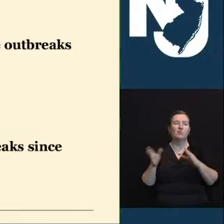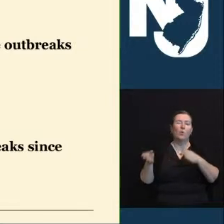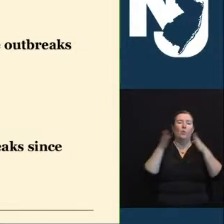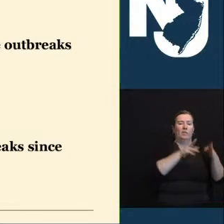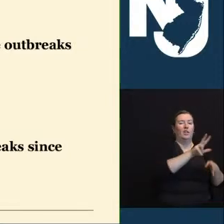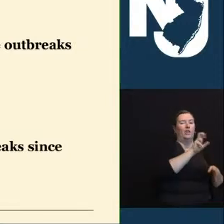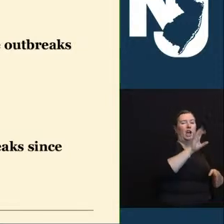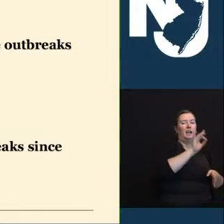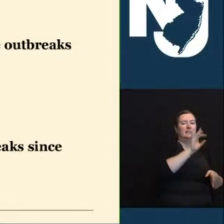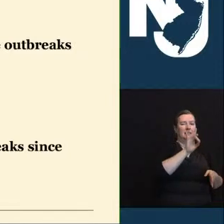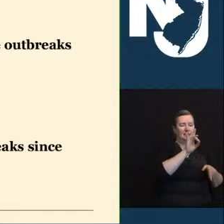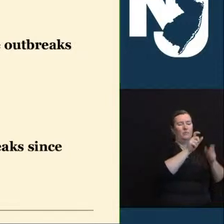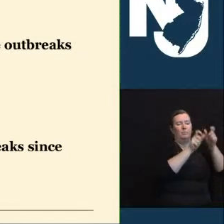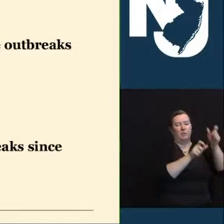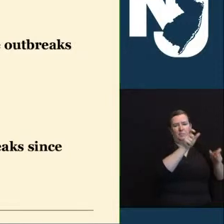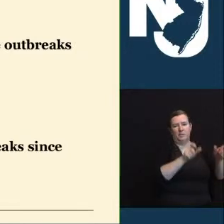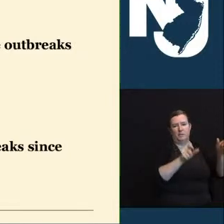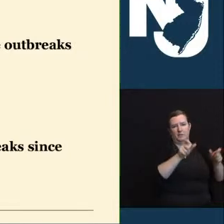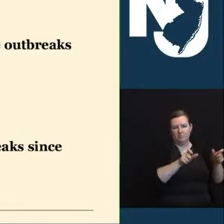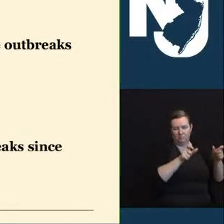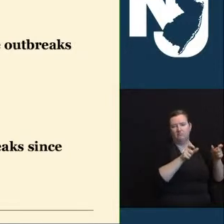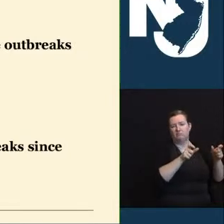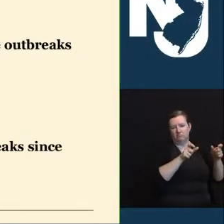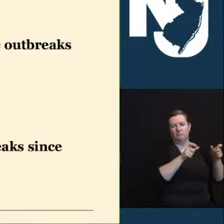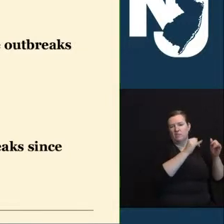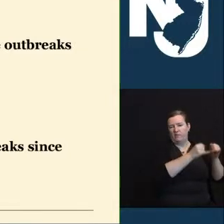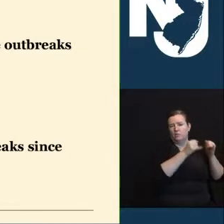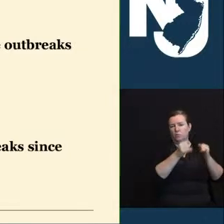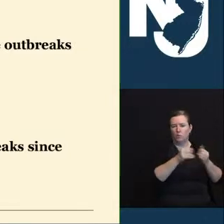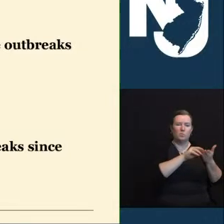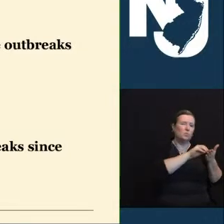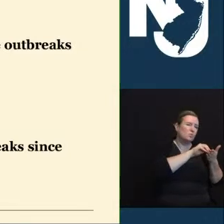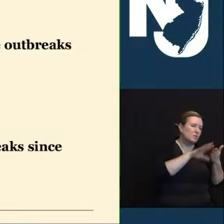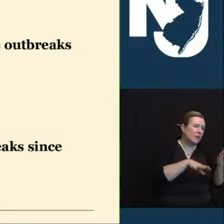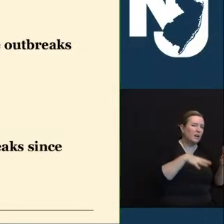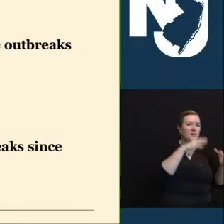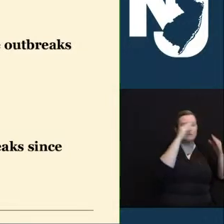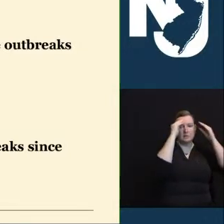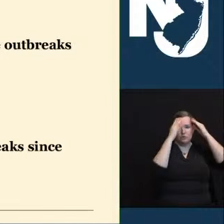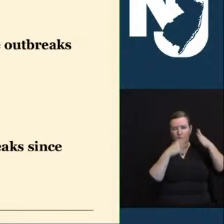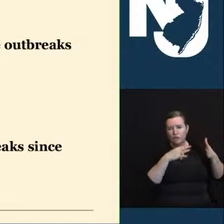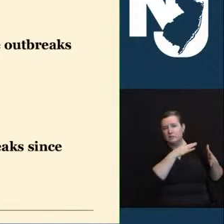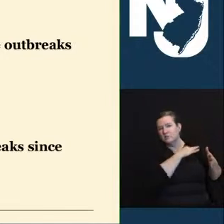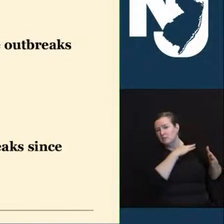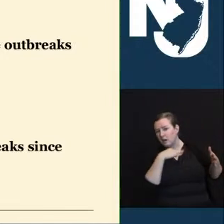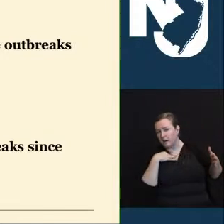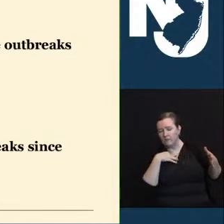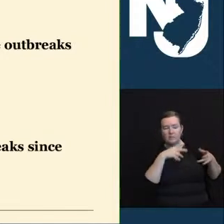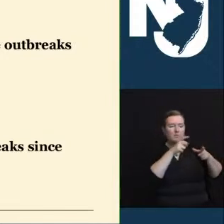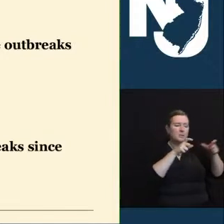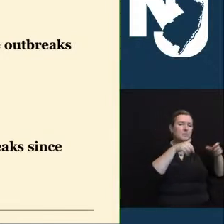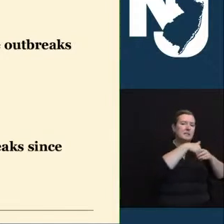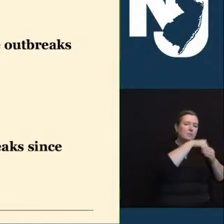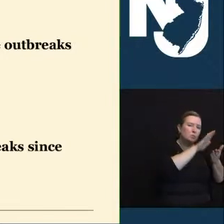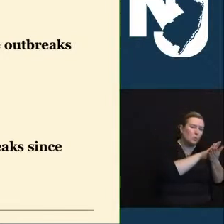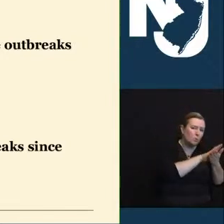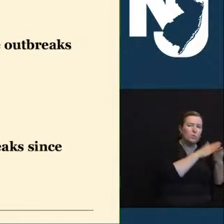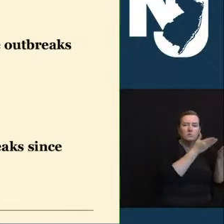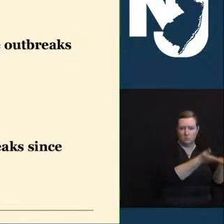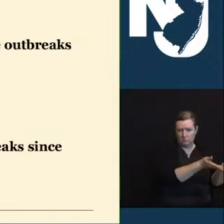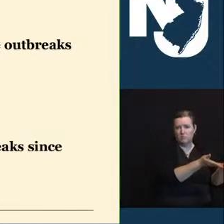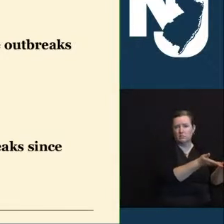humans, whether they be students, educators, administrators, etc., folks inside the school community. As we note every